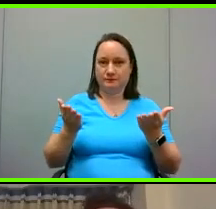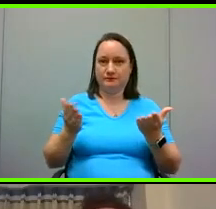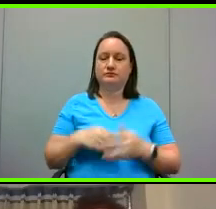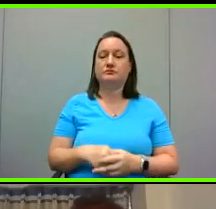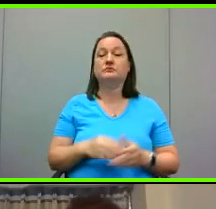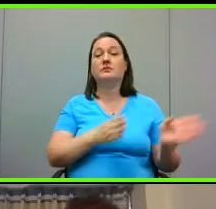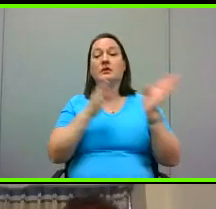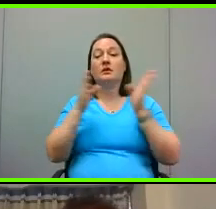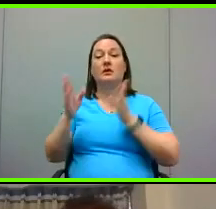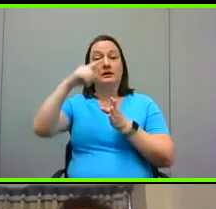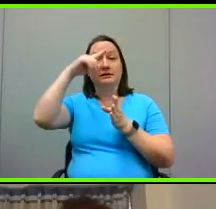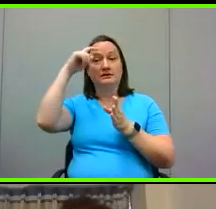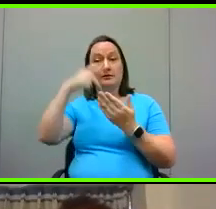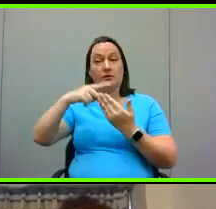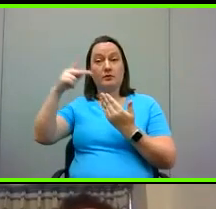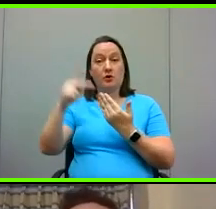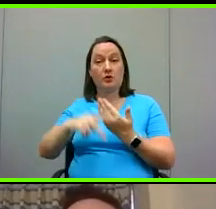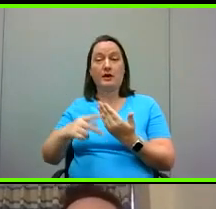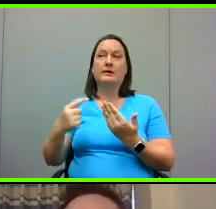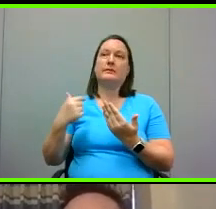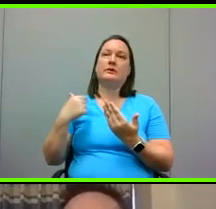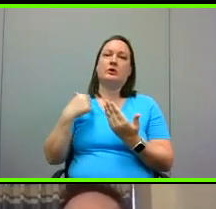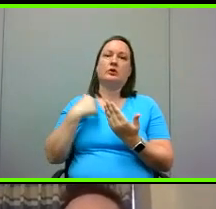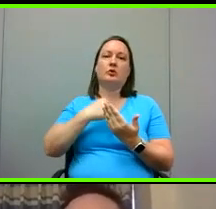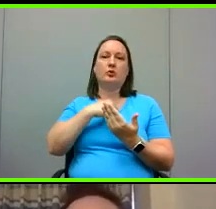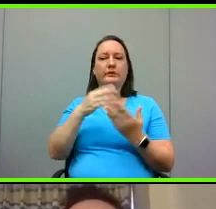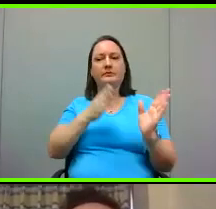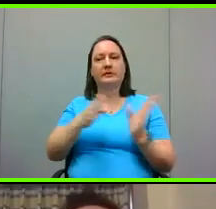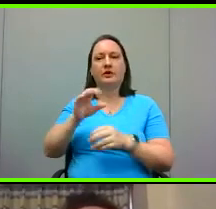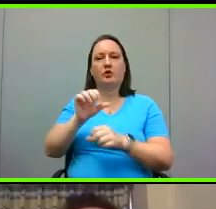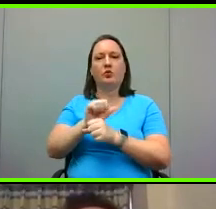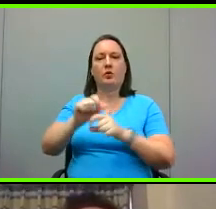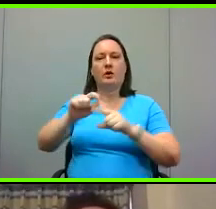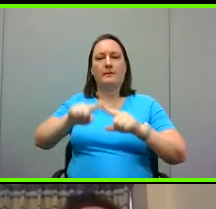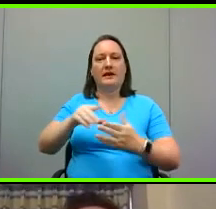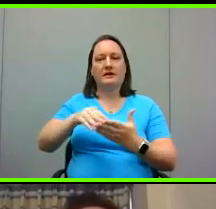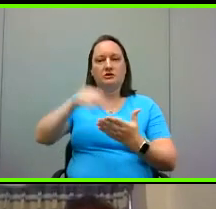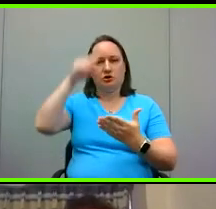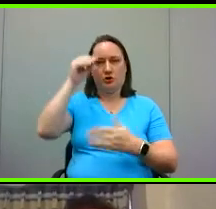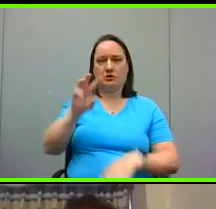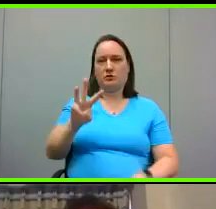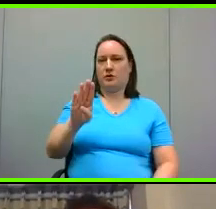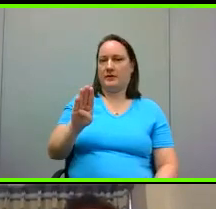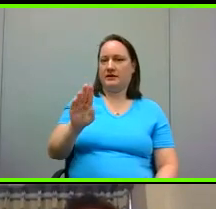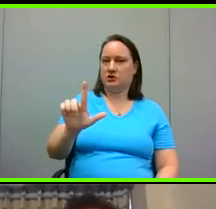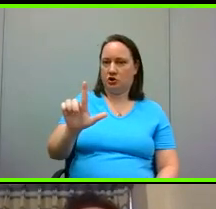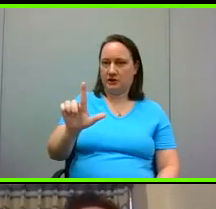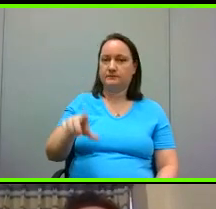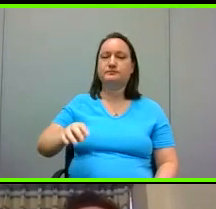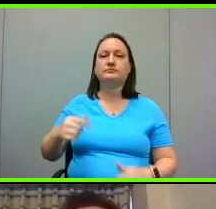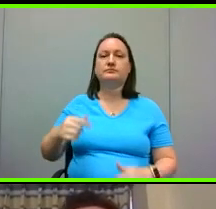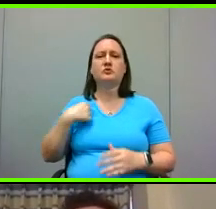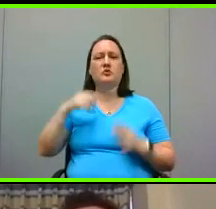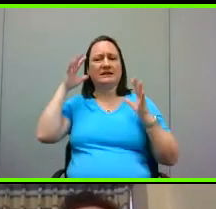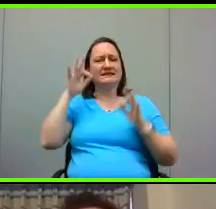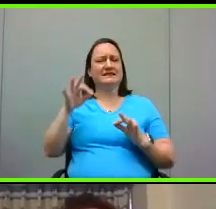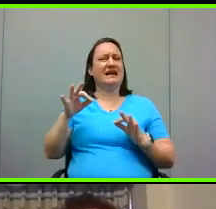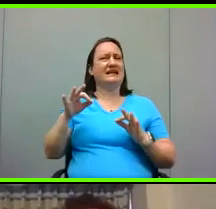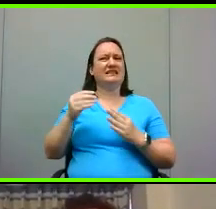were doing some work-based learning. We decided in the spring that we would not do any of